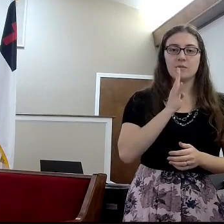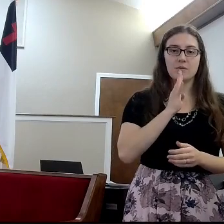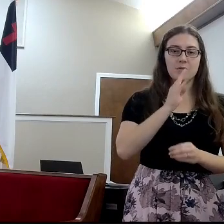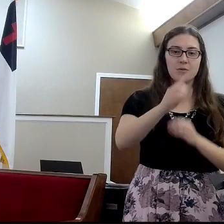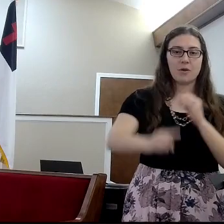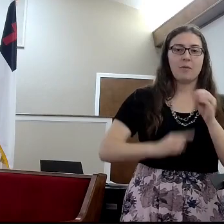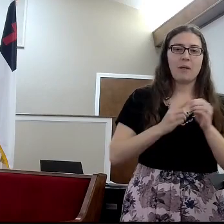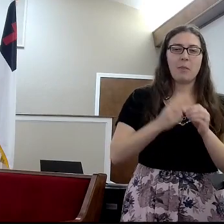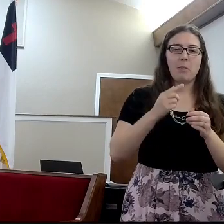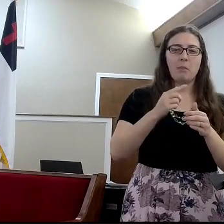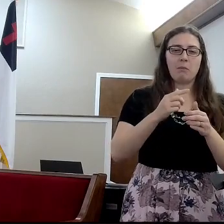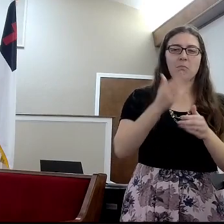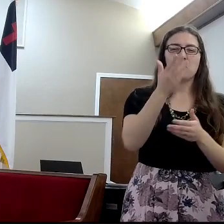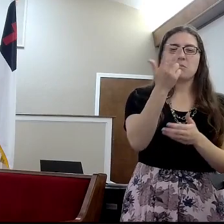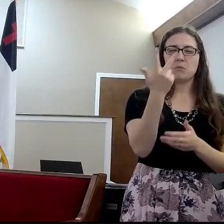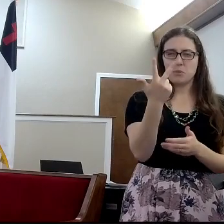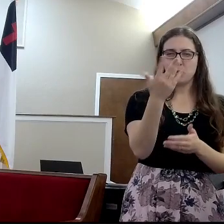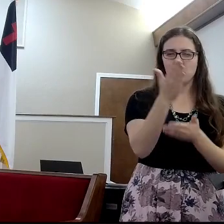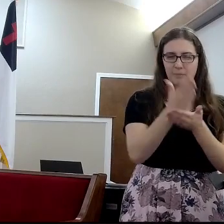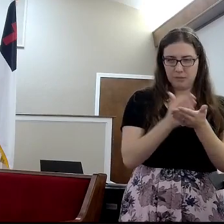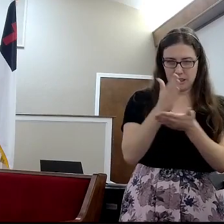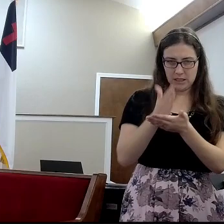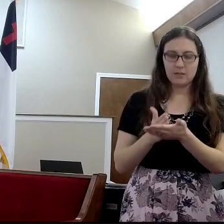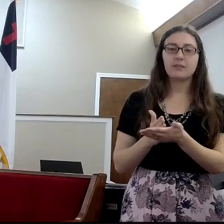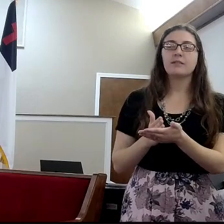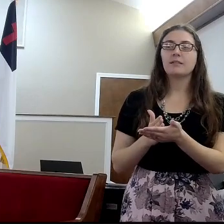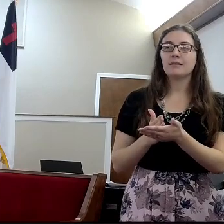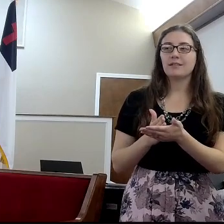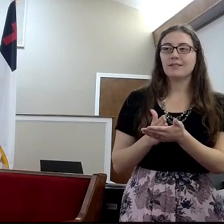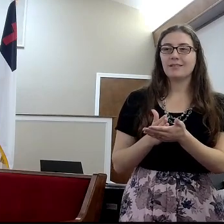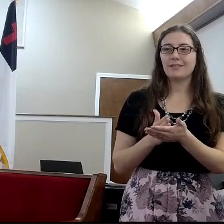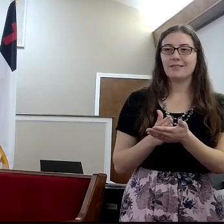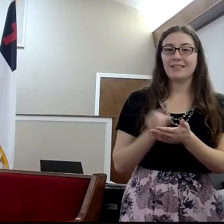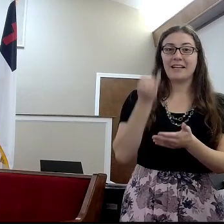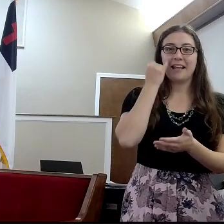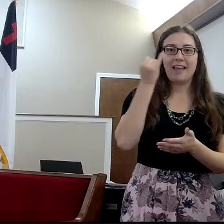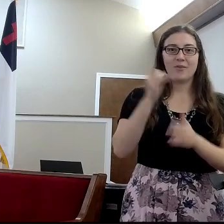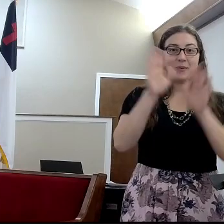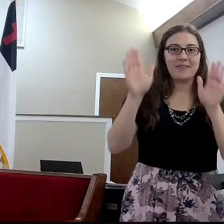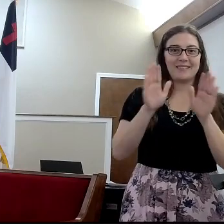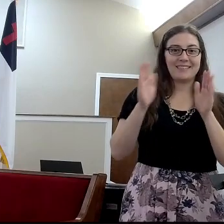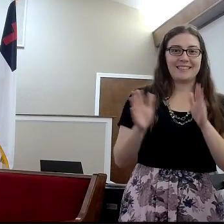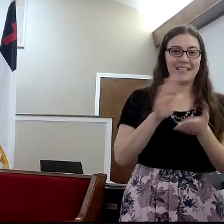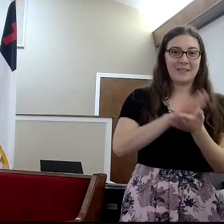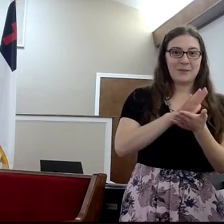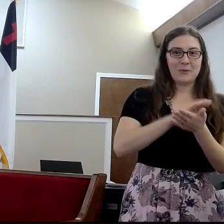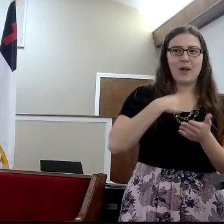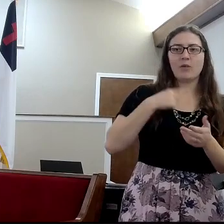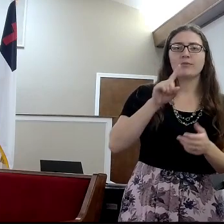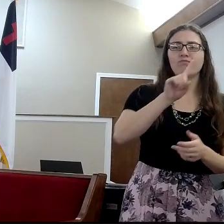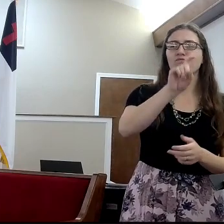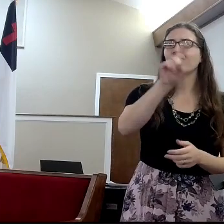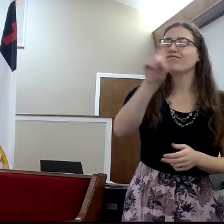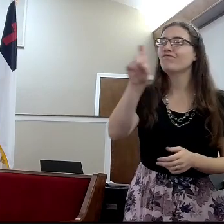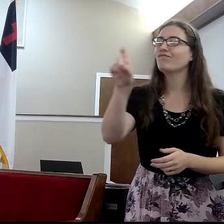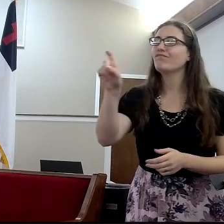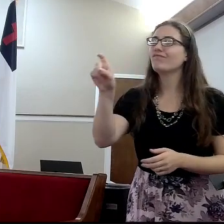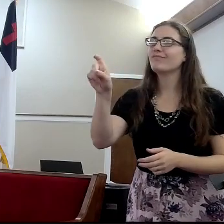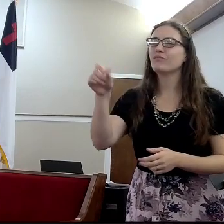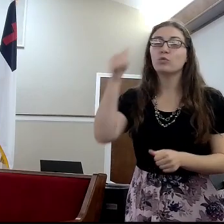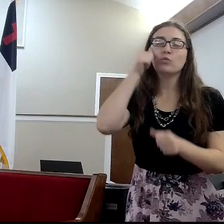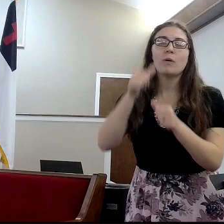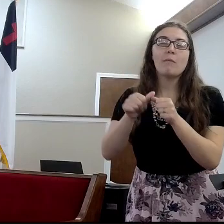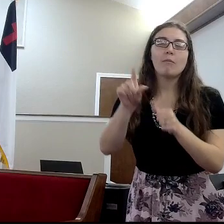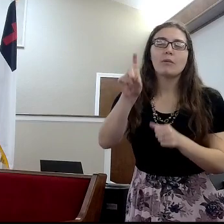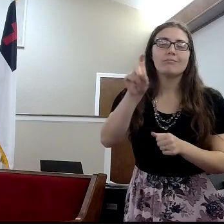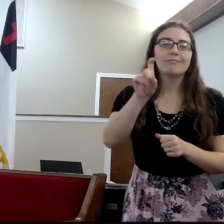through Jonah, we talked about three pieces last time. And, you know, if this was Sunday school, I would call on each of you and hope that you could answer the